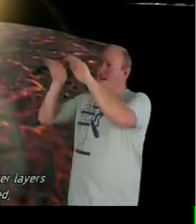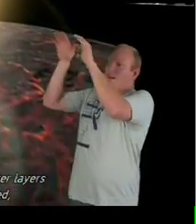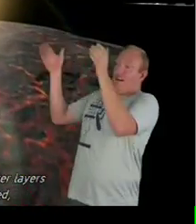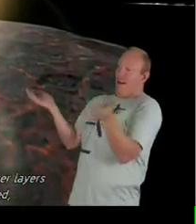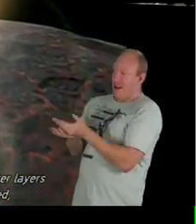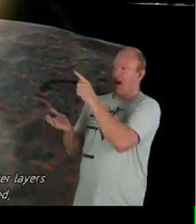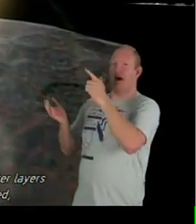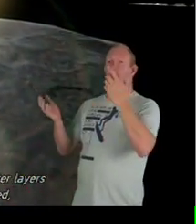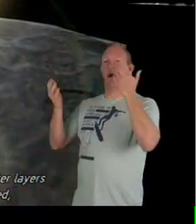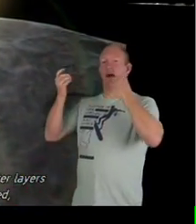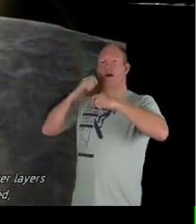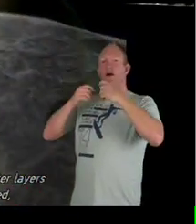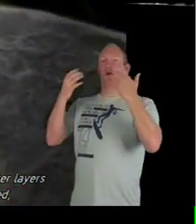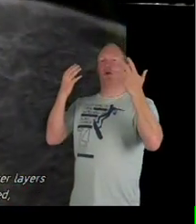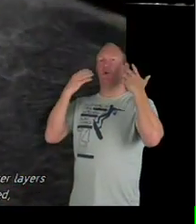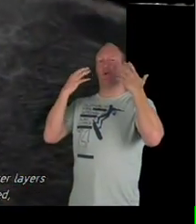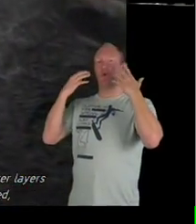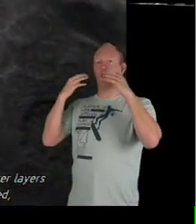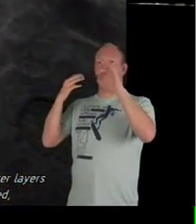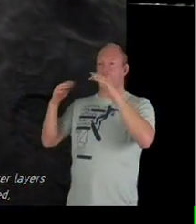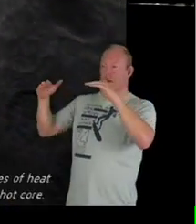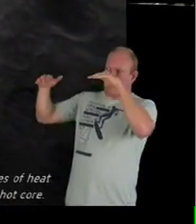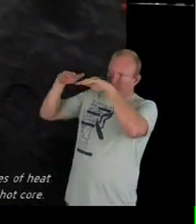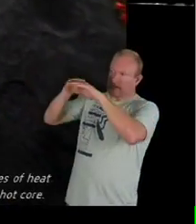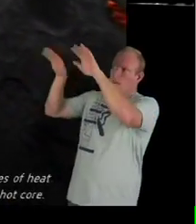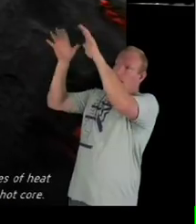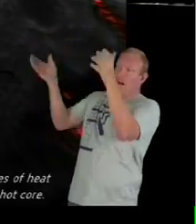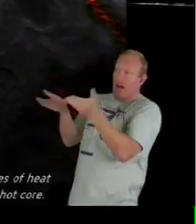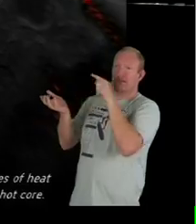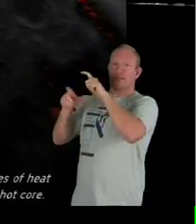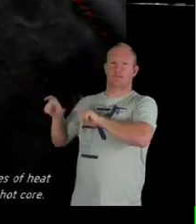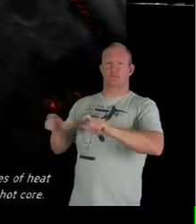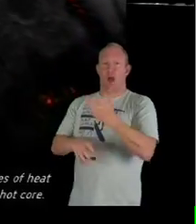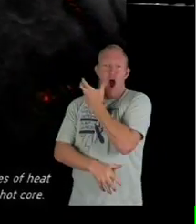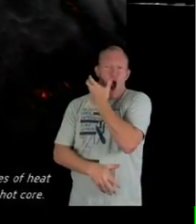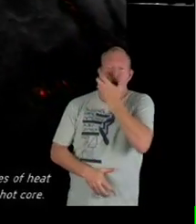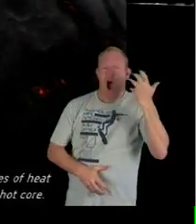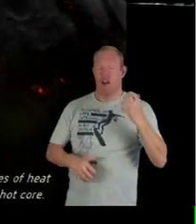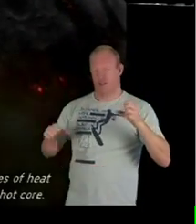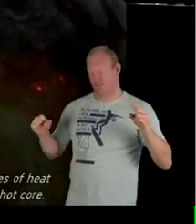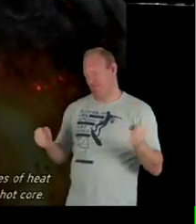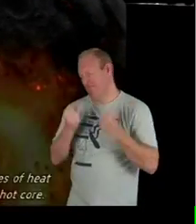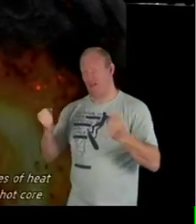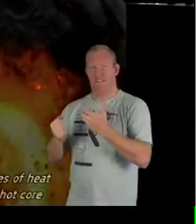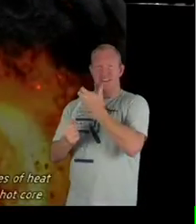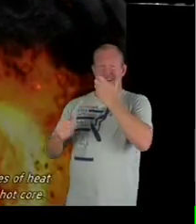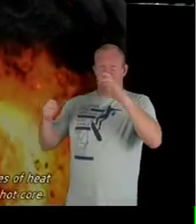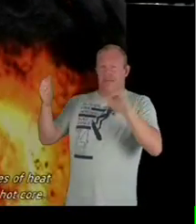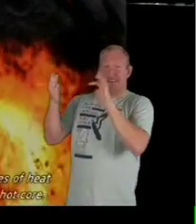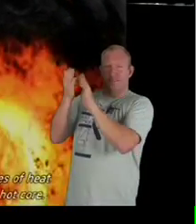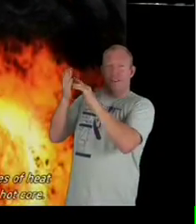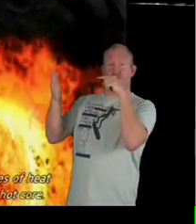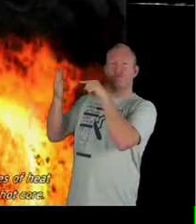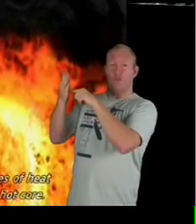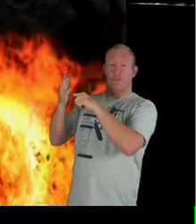Eventually, when the outer layers of the planet cooled, these two powerful sources of heat were trapped in a huge